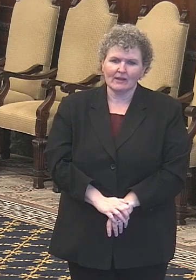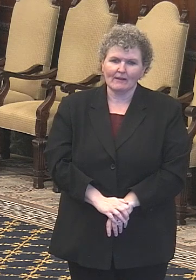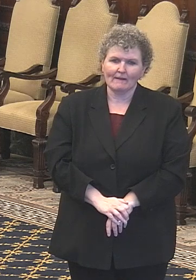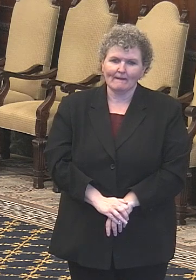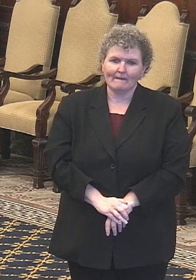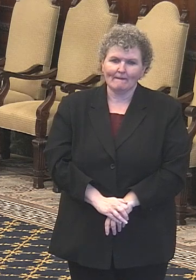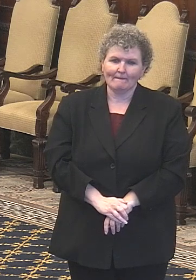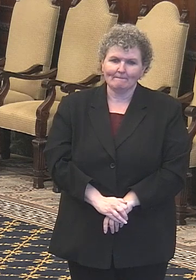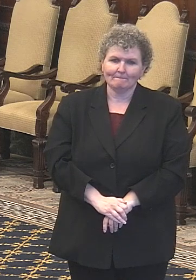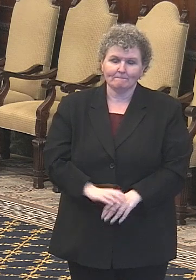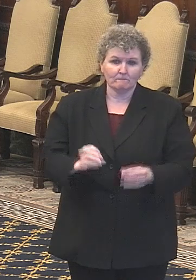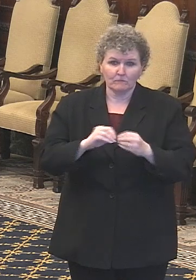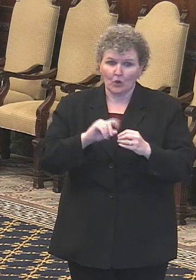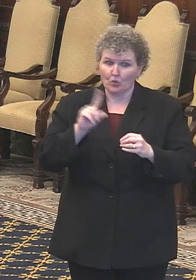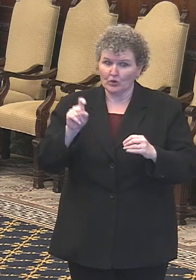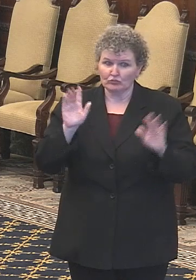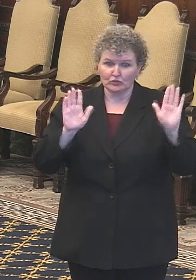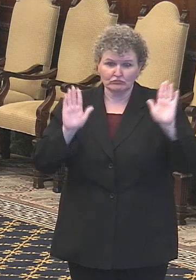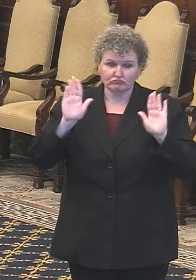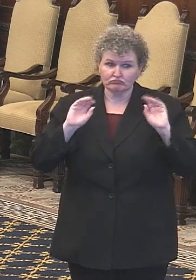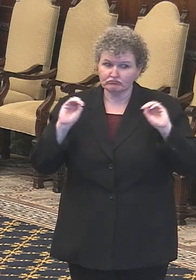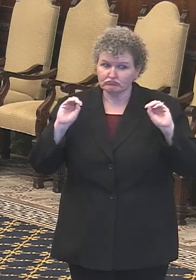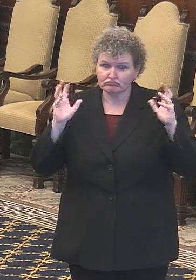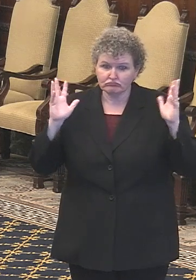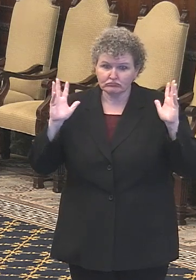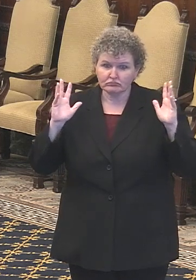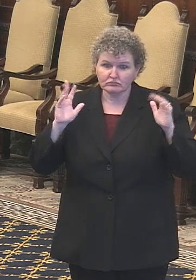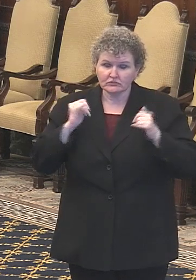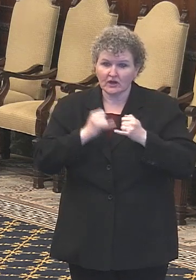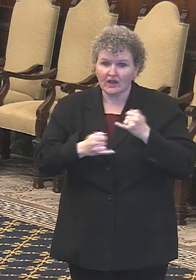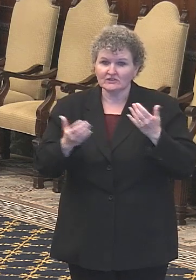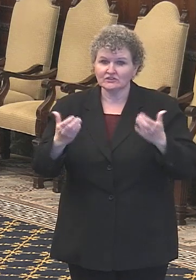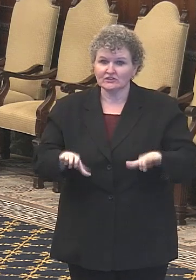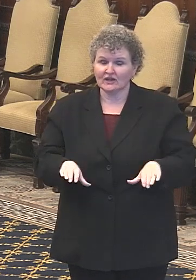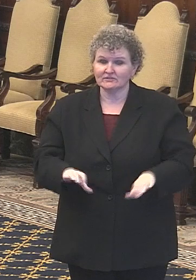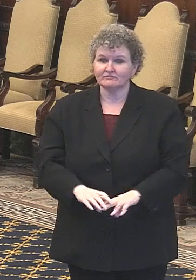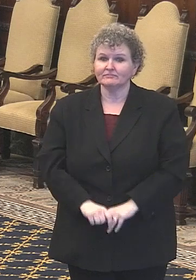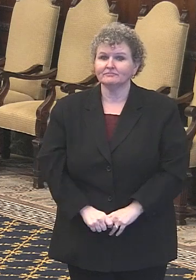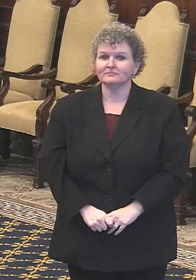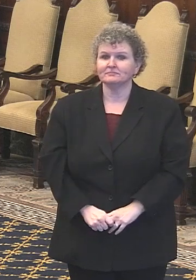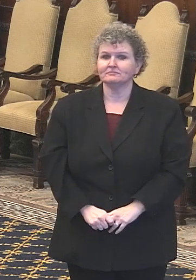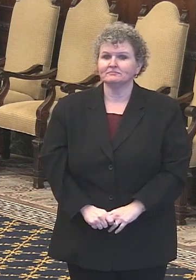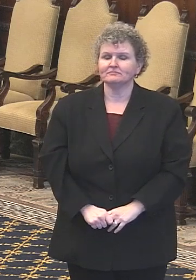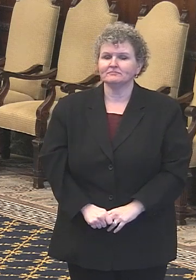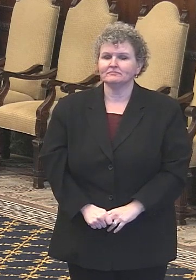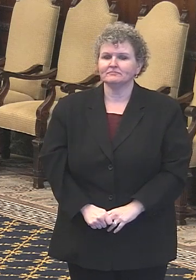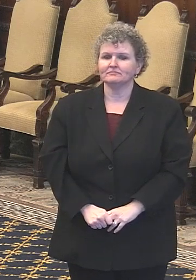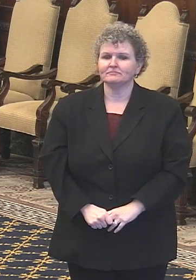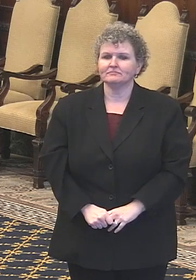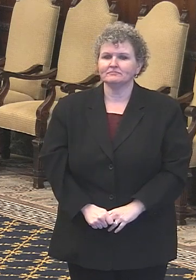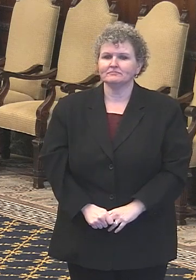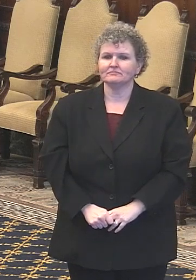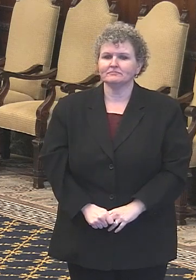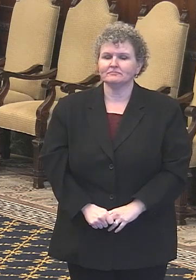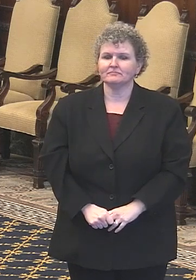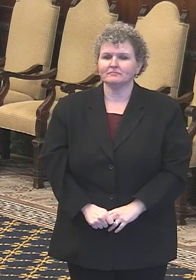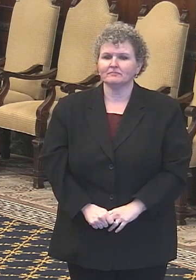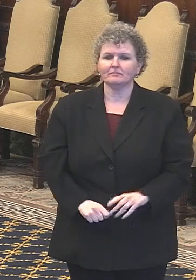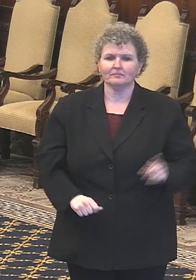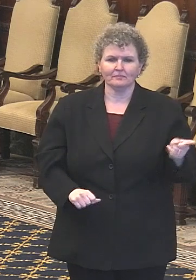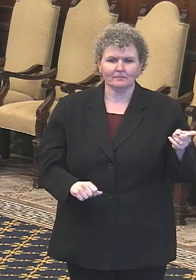So are there any nursing homes in Philadelphia that you're particularly concerned about? I'm concerned about every nursing home in Philadelphia. Okay. Every nursing home has a group